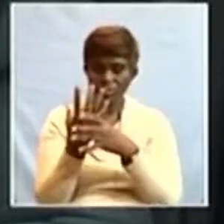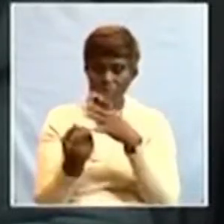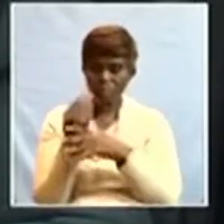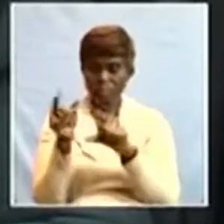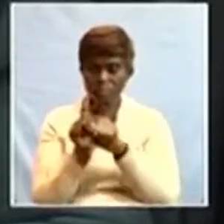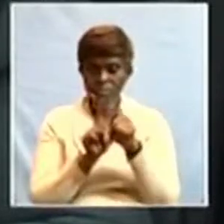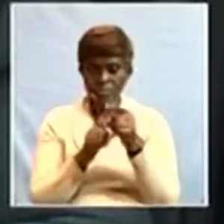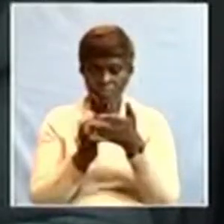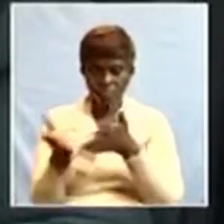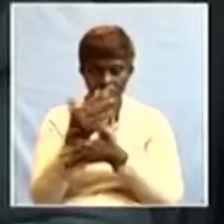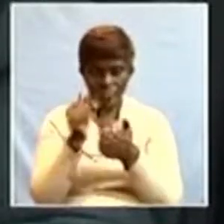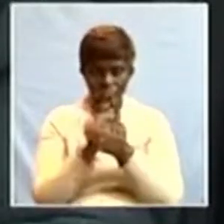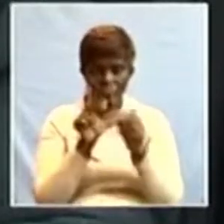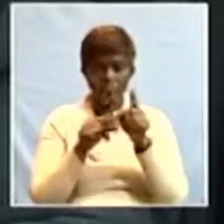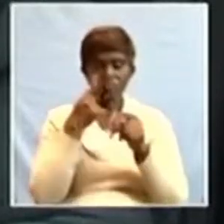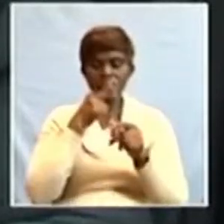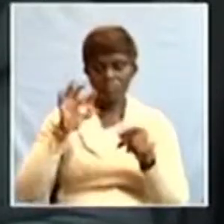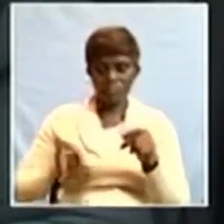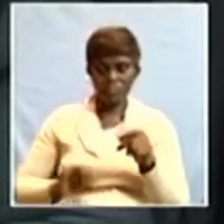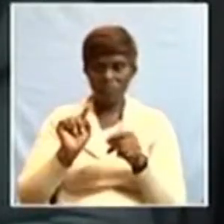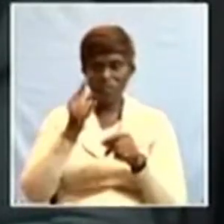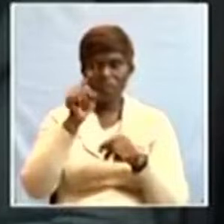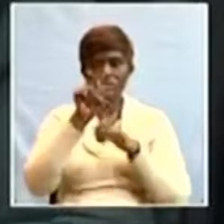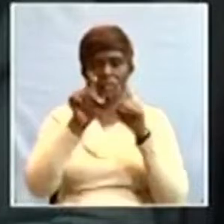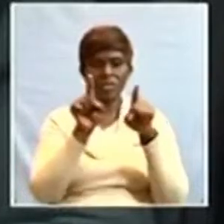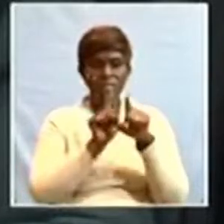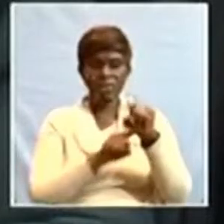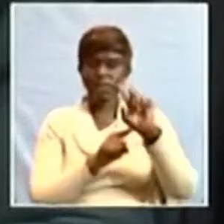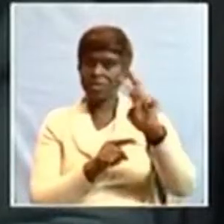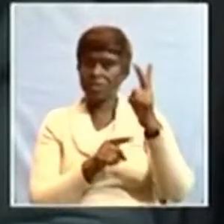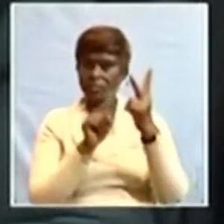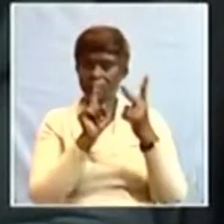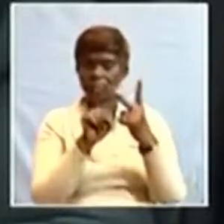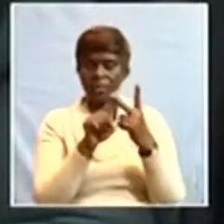recovery rate amongst the beneficiaries? That's the first question. The second one